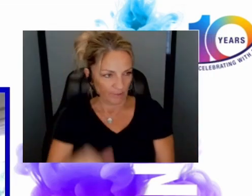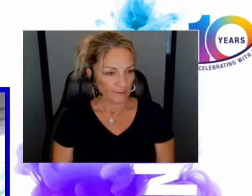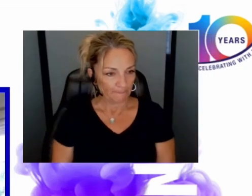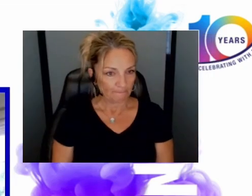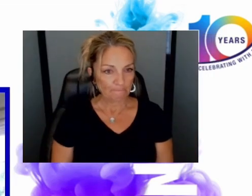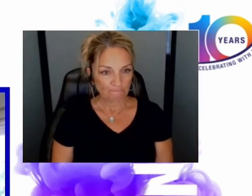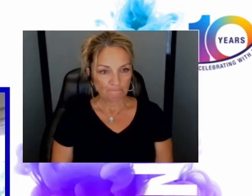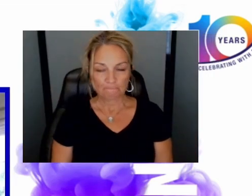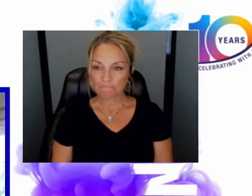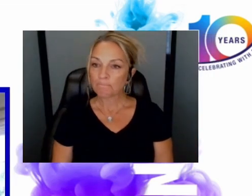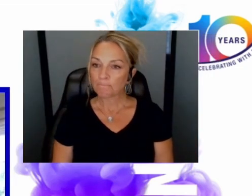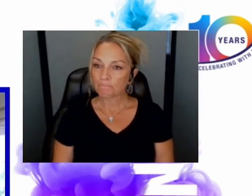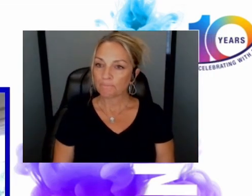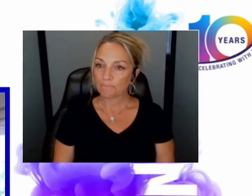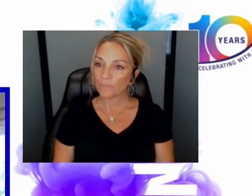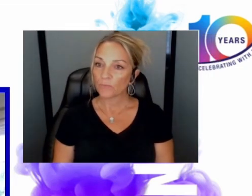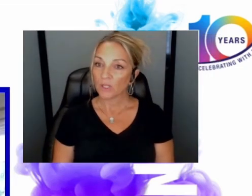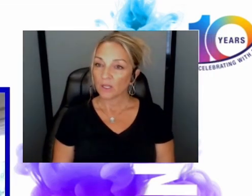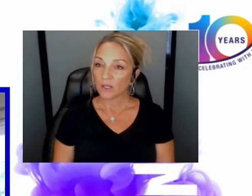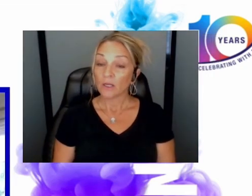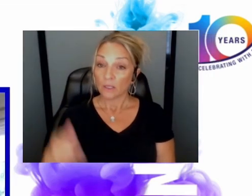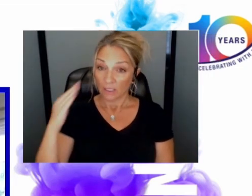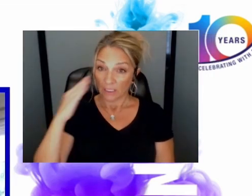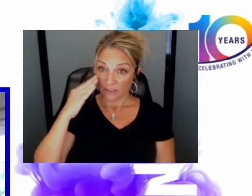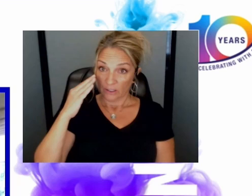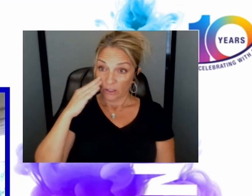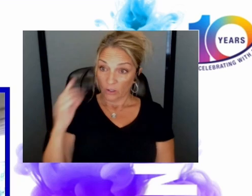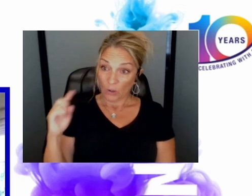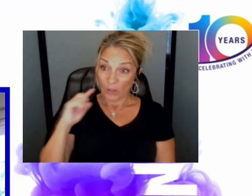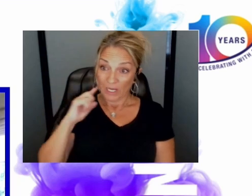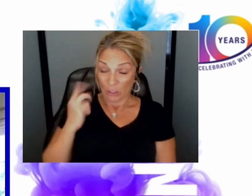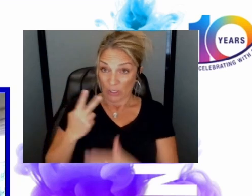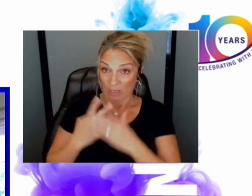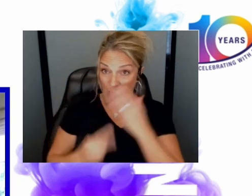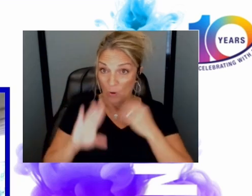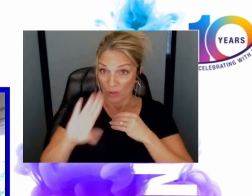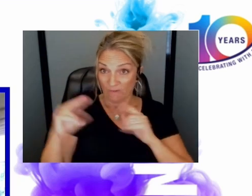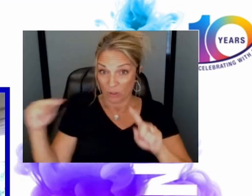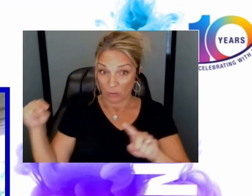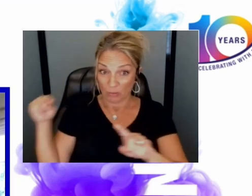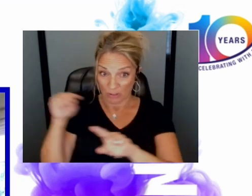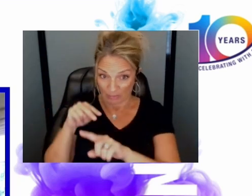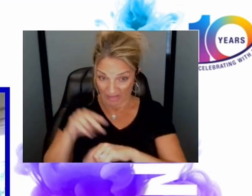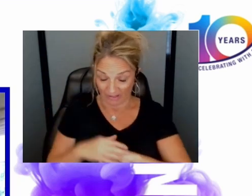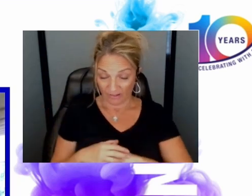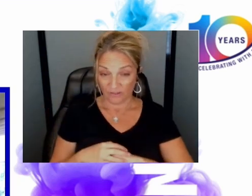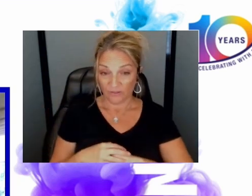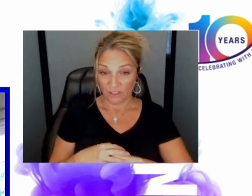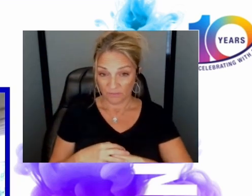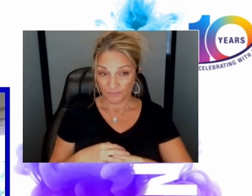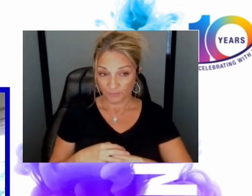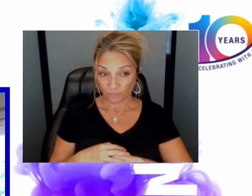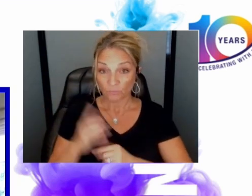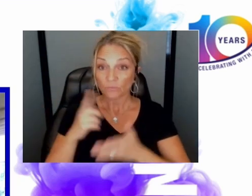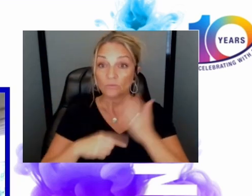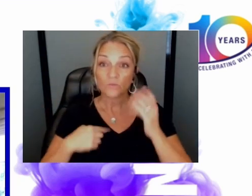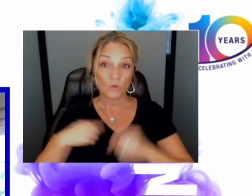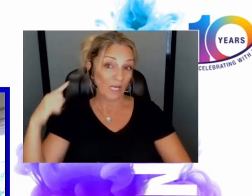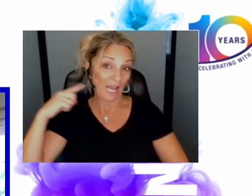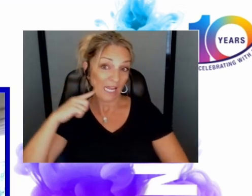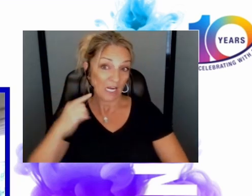Yeah, hearing both of your perspectives, I one of the what I hear is empathy,